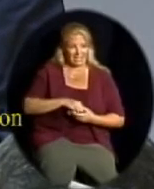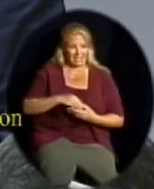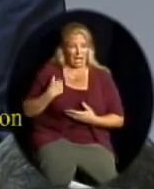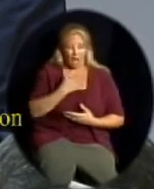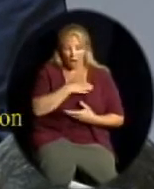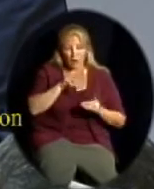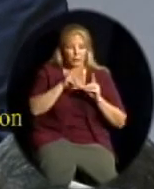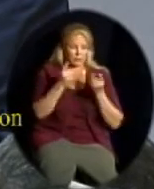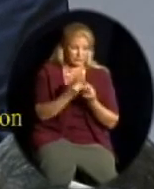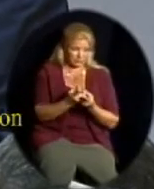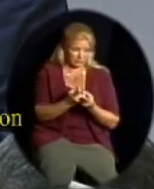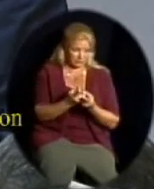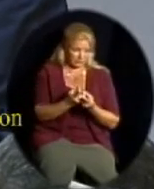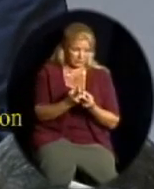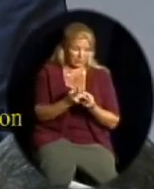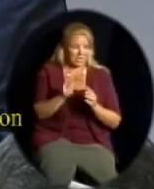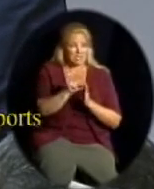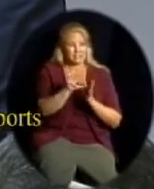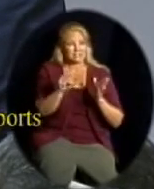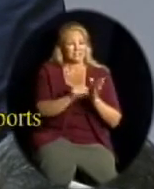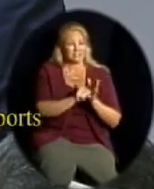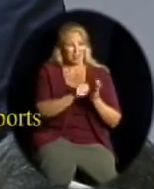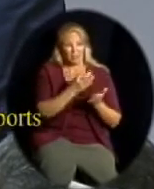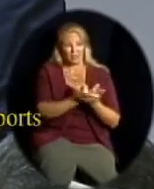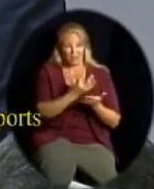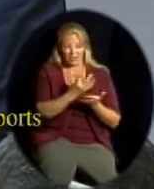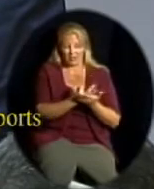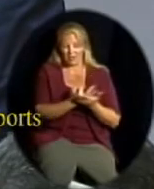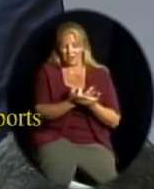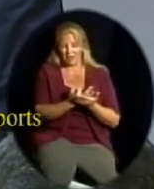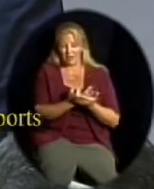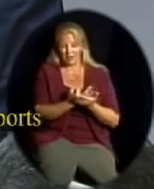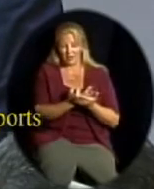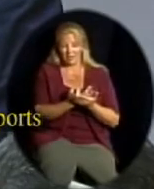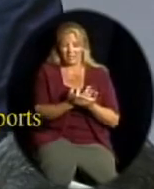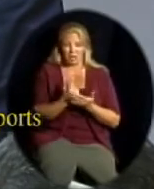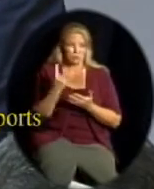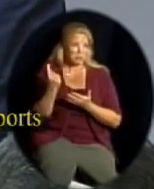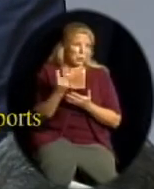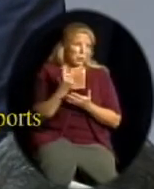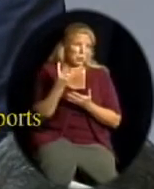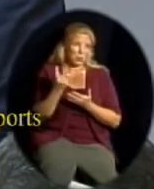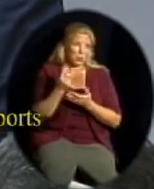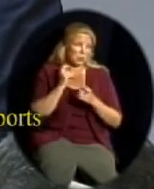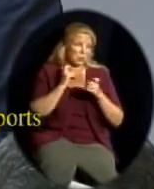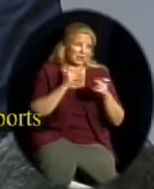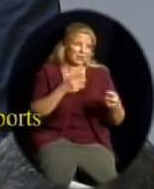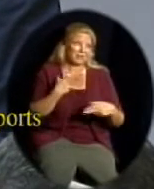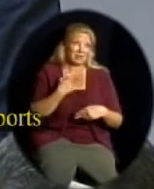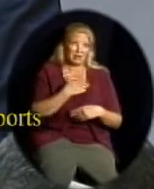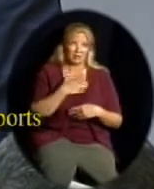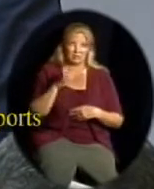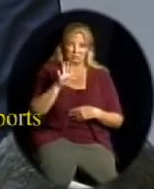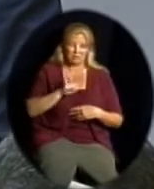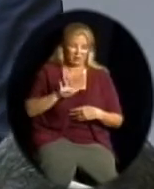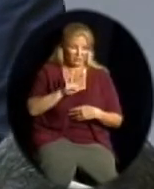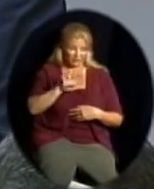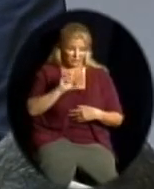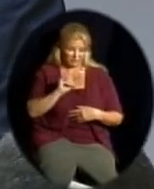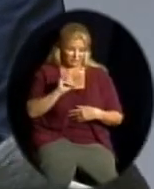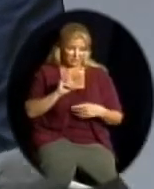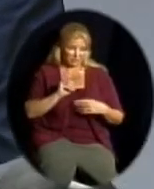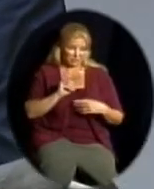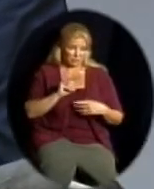state aid, has only ever provided for between 50 and 60%. That sort of varies from year to year.